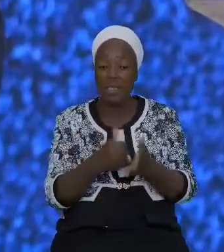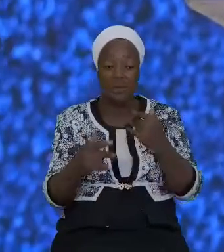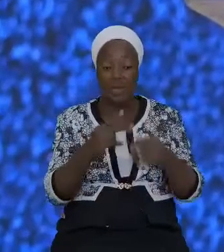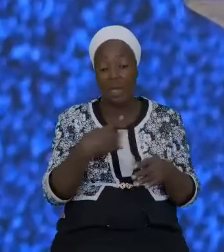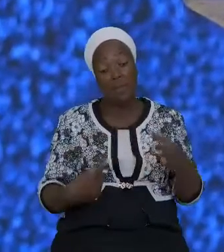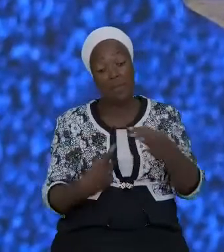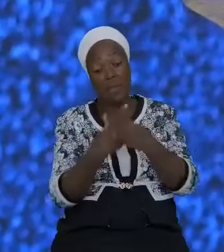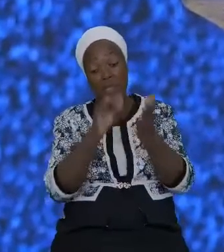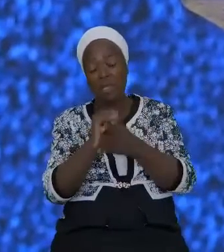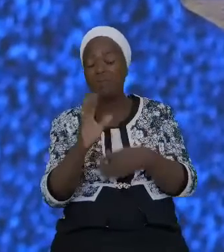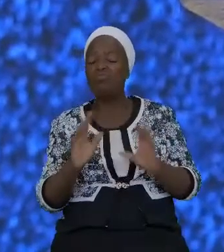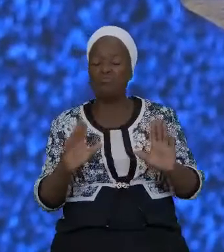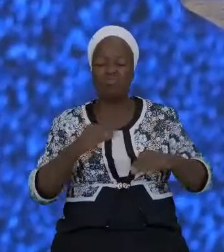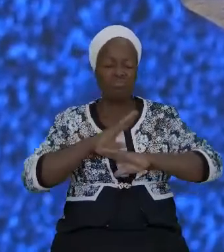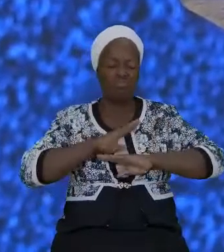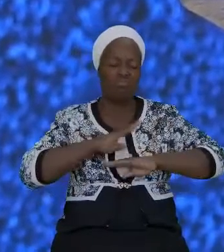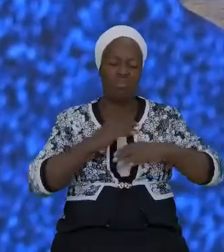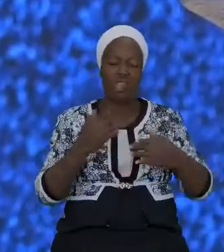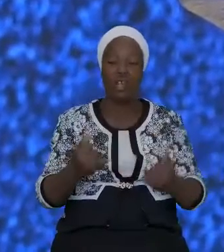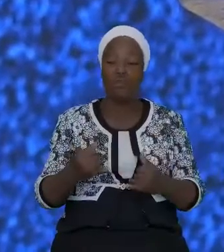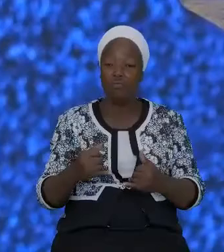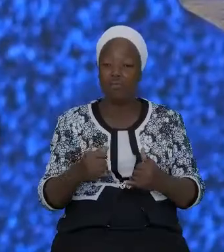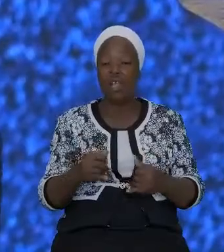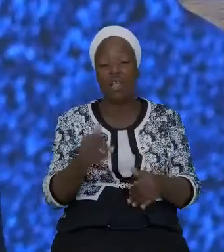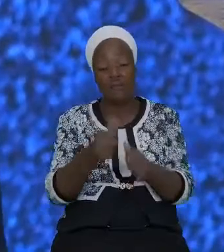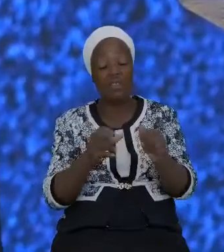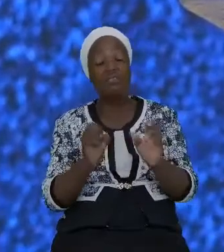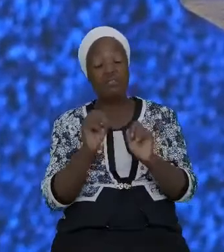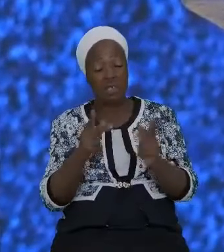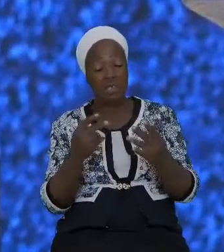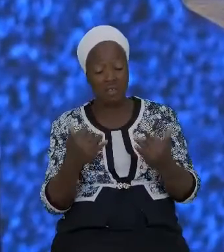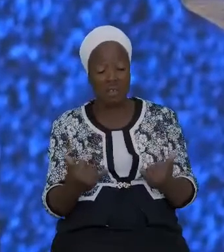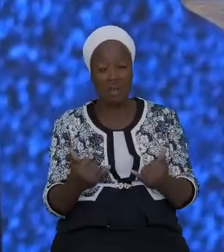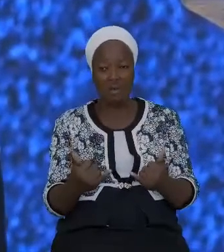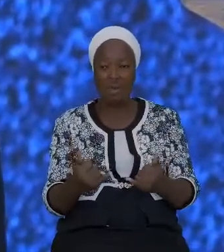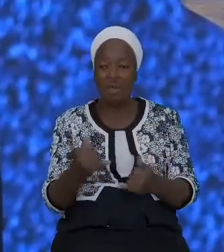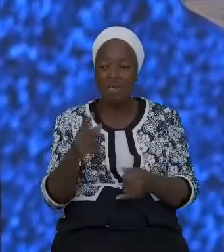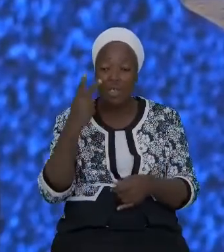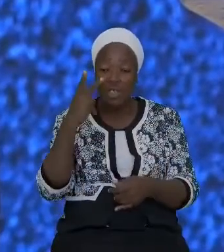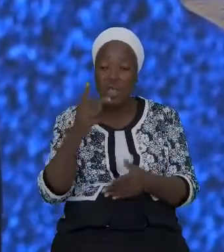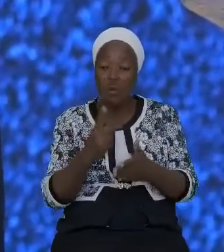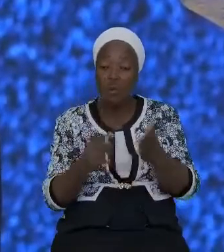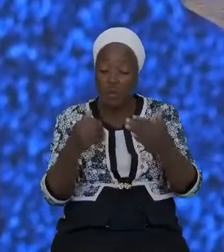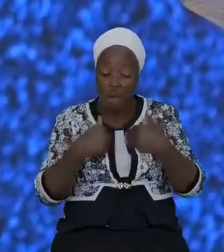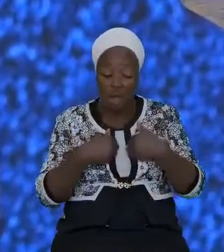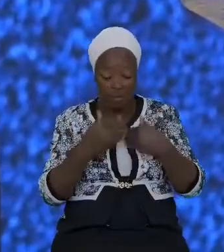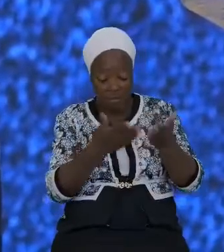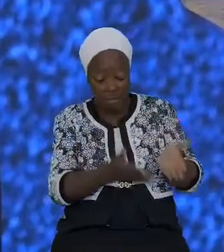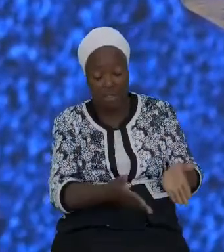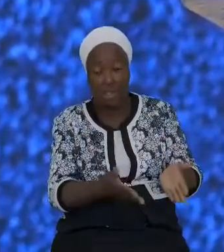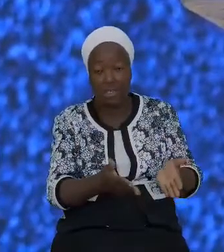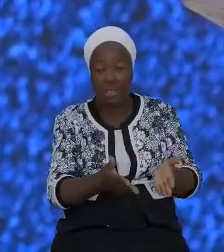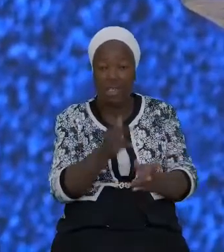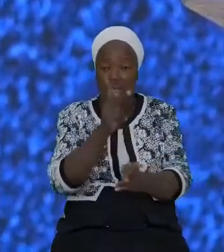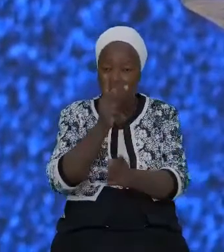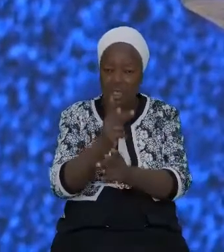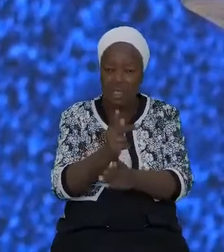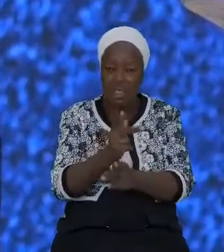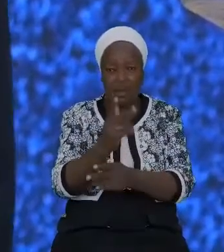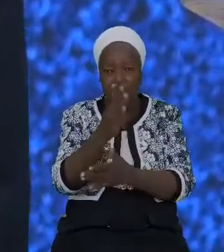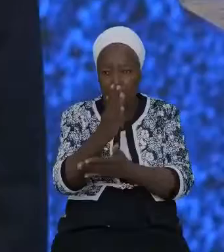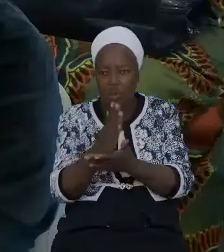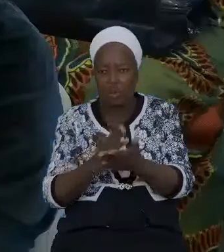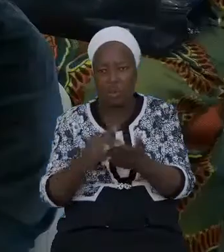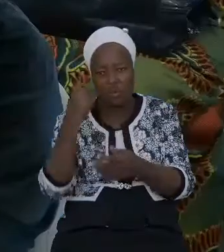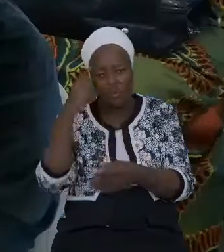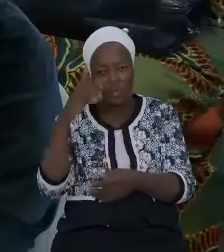now, filled up now, everything is okay now. Look at what remains. Save some for